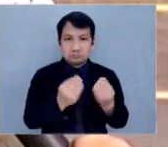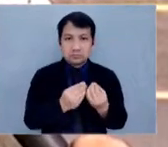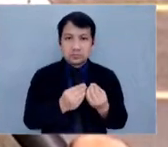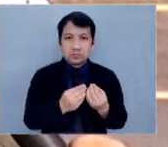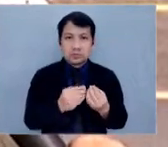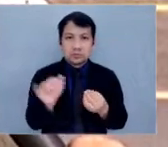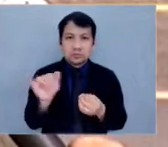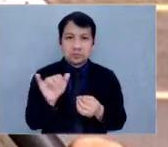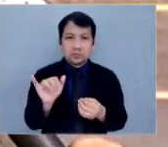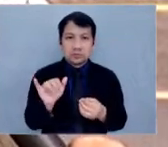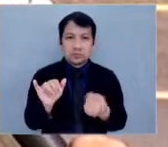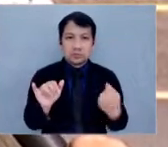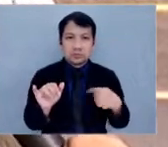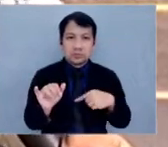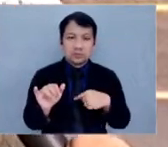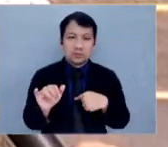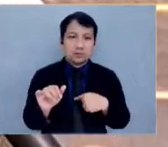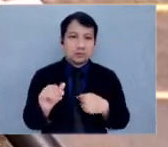our